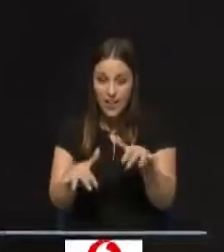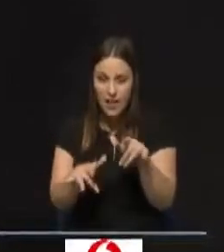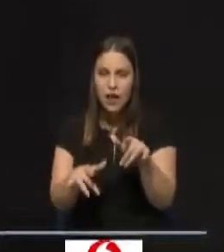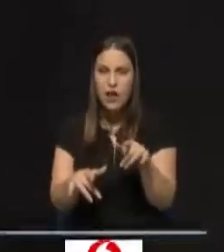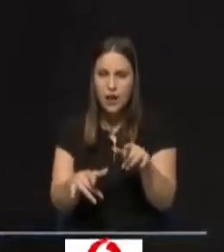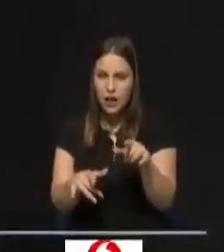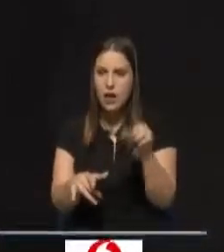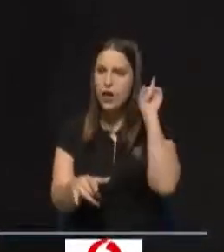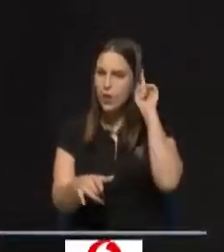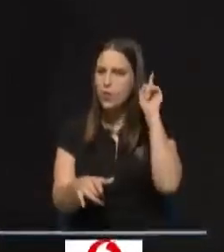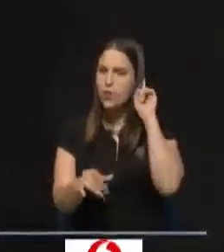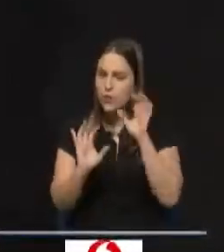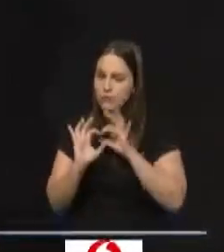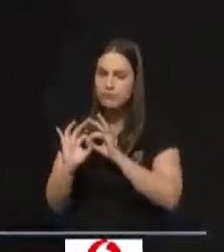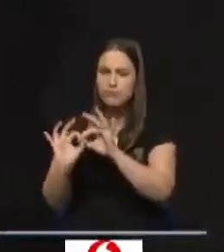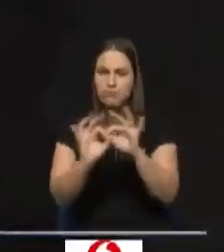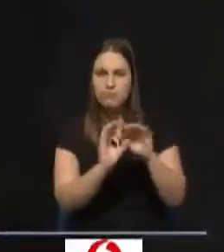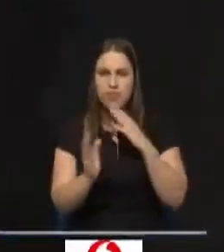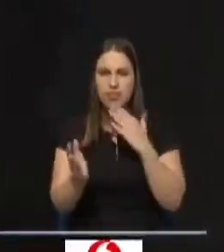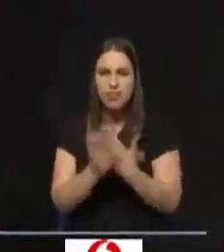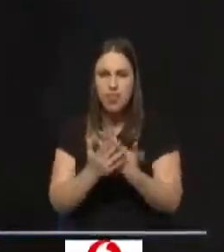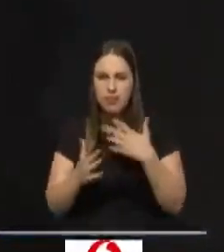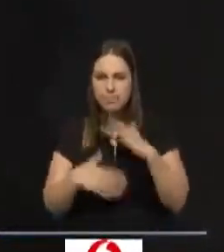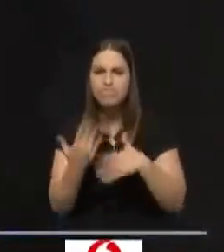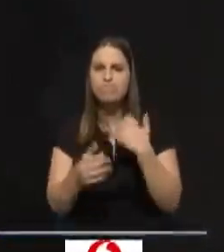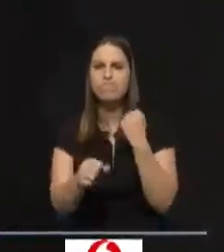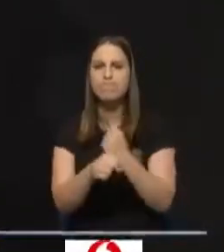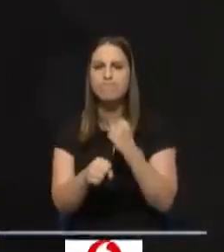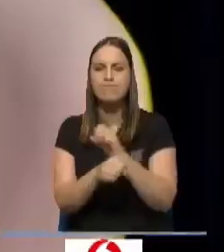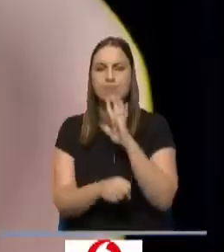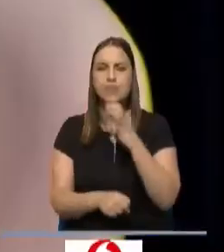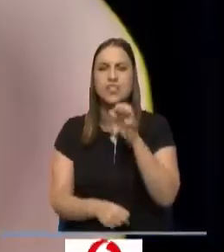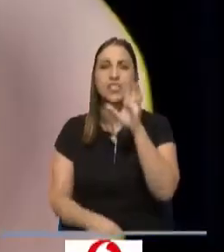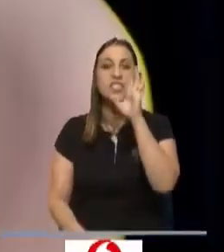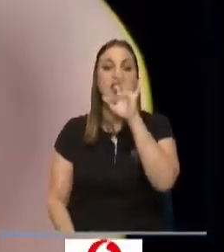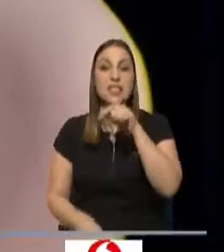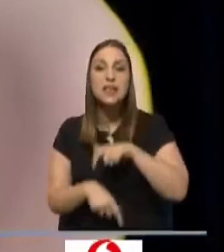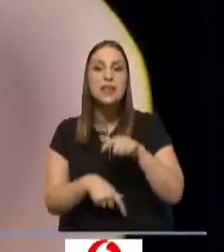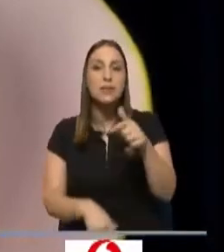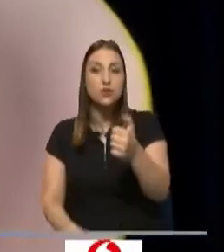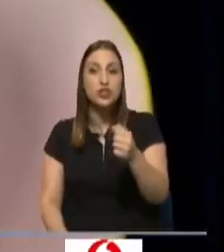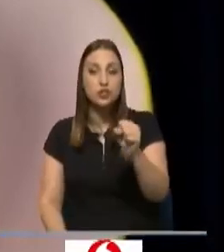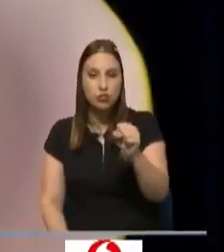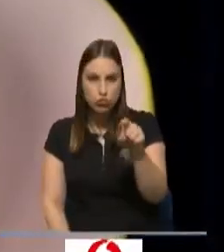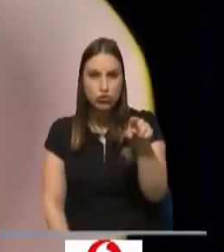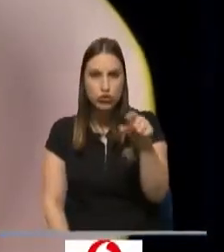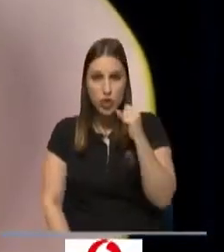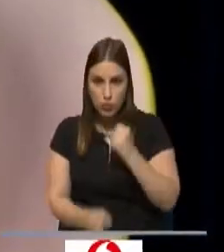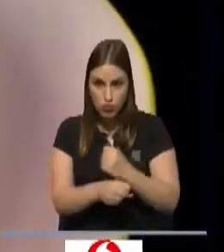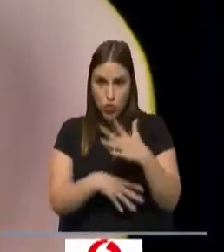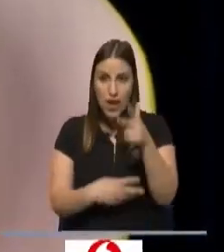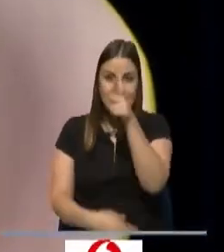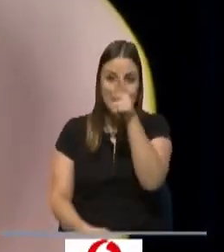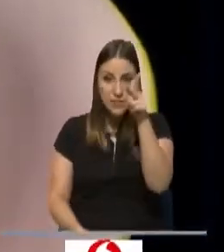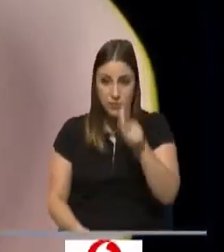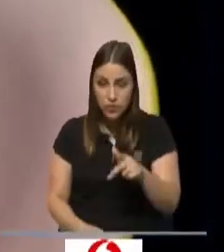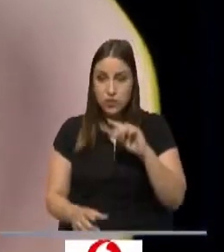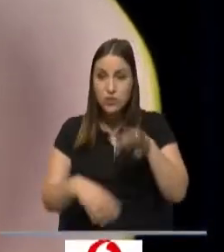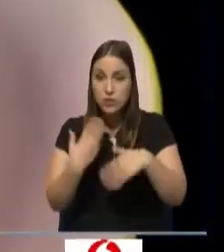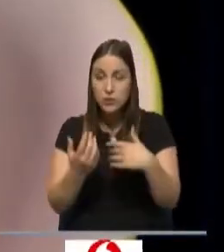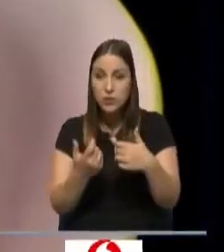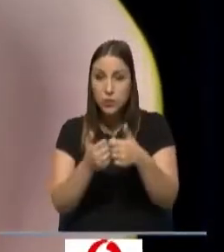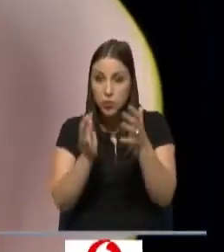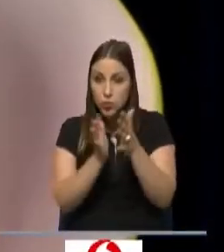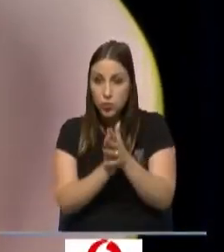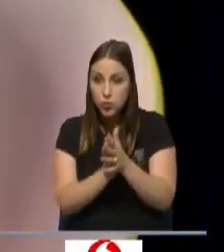is a cyber attack, it is very irrelevant for the function. And so it could happen at the time that 5G was fully